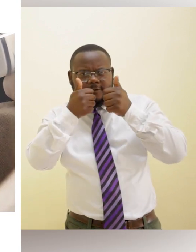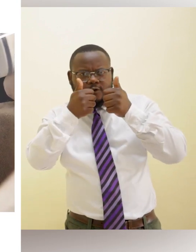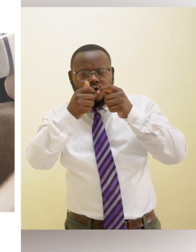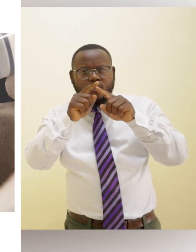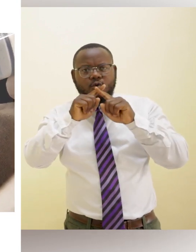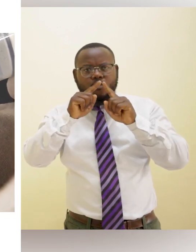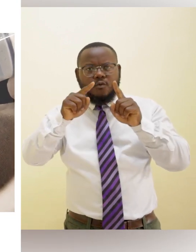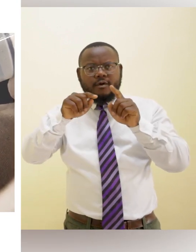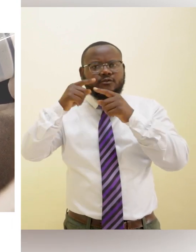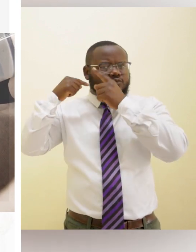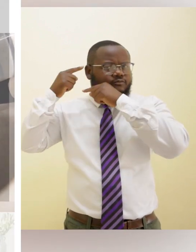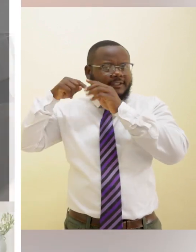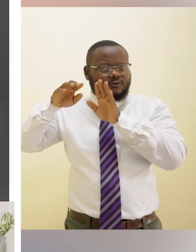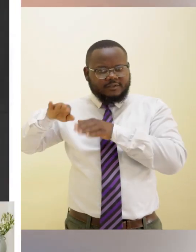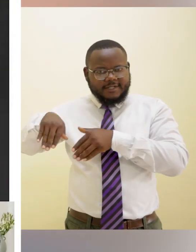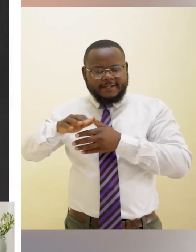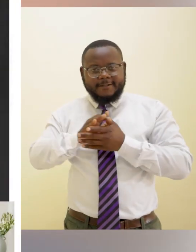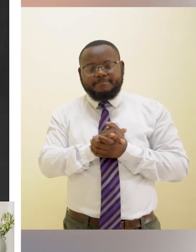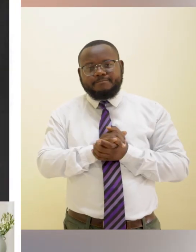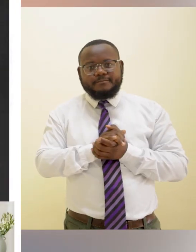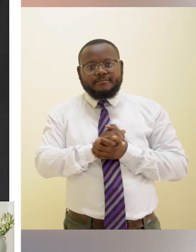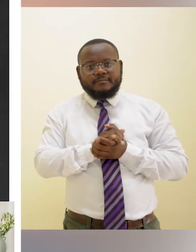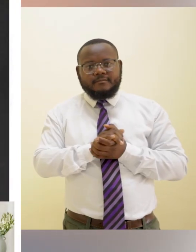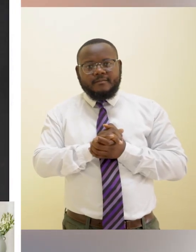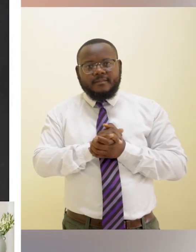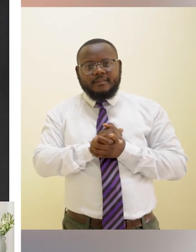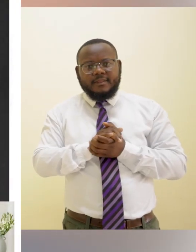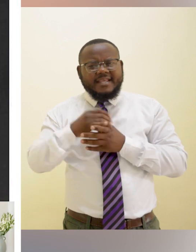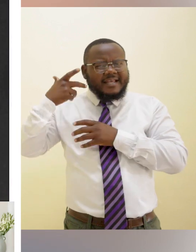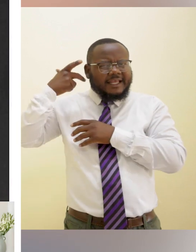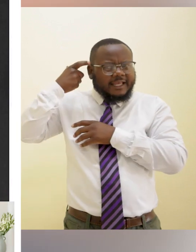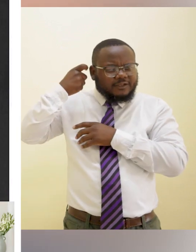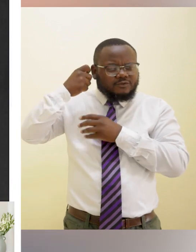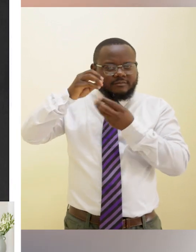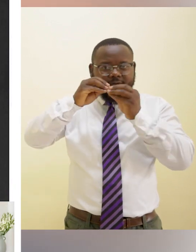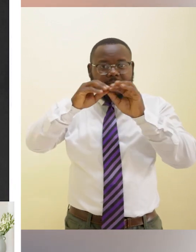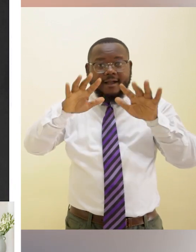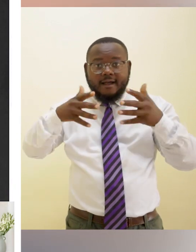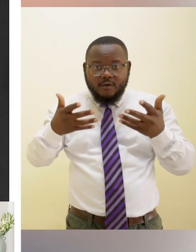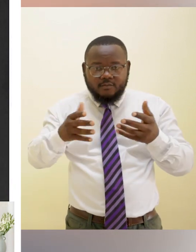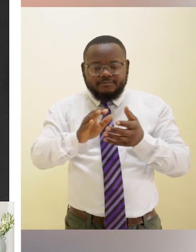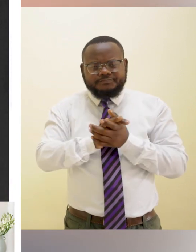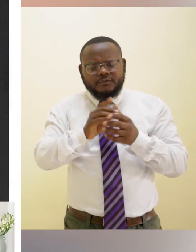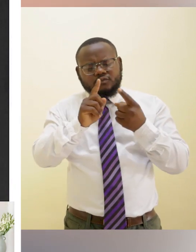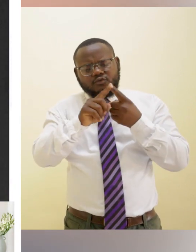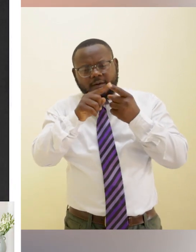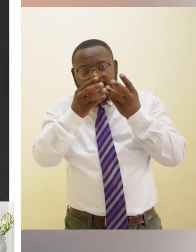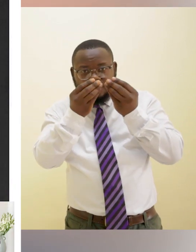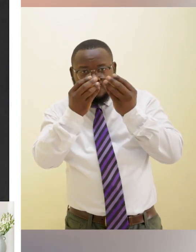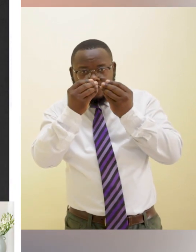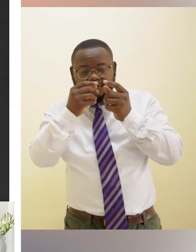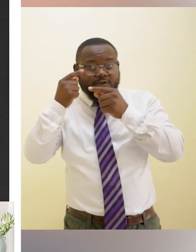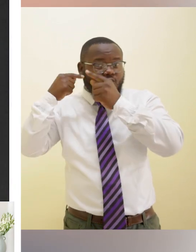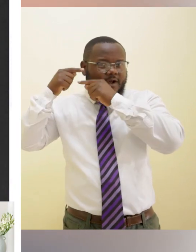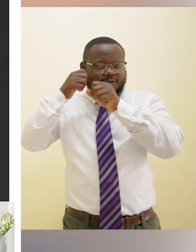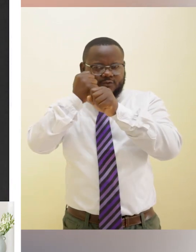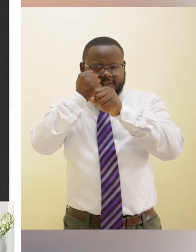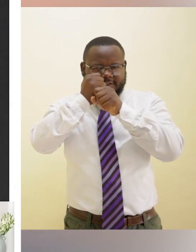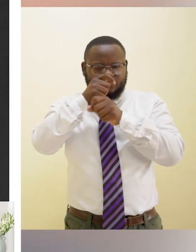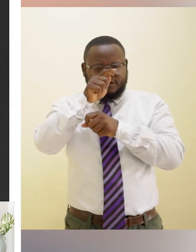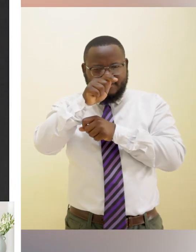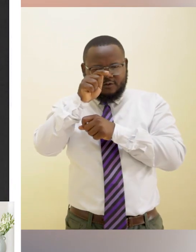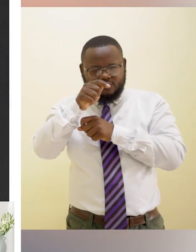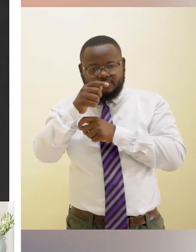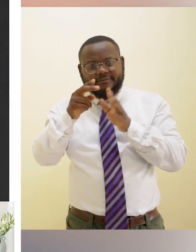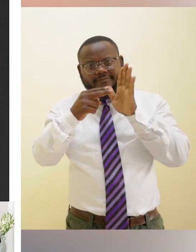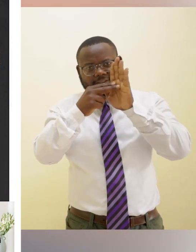residual wax. How to perform irrigation? Ideally, first soften the wax using wax softening